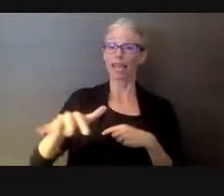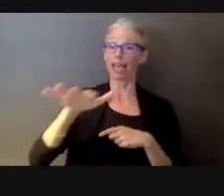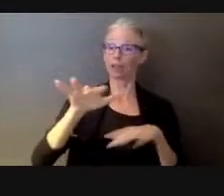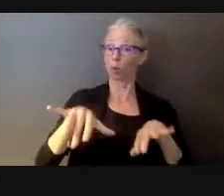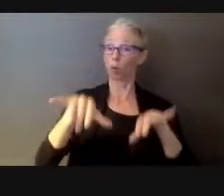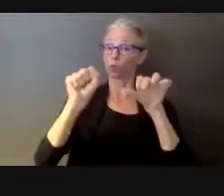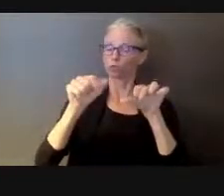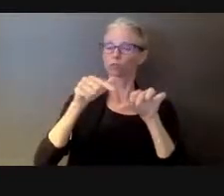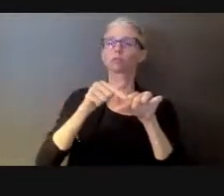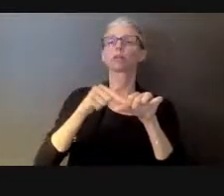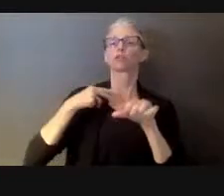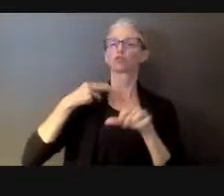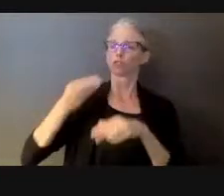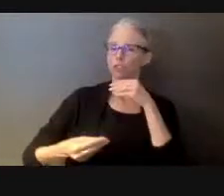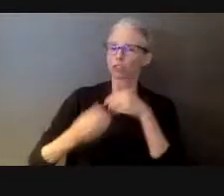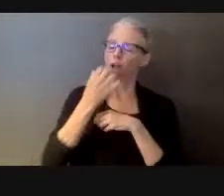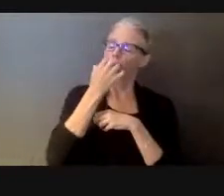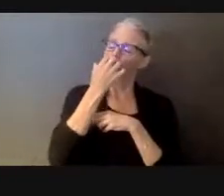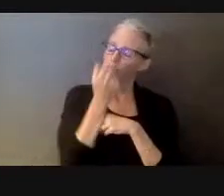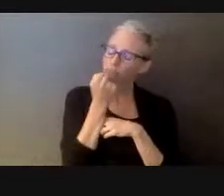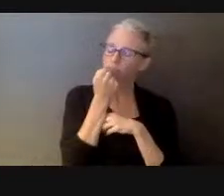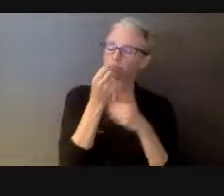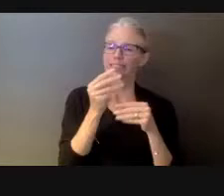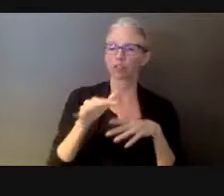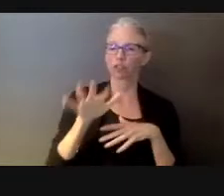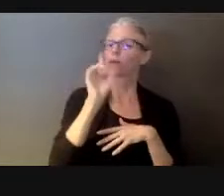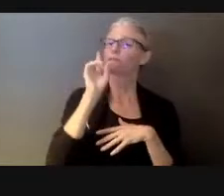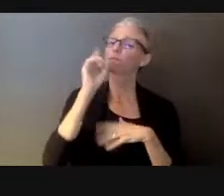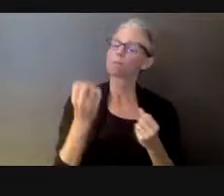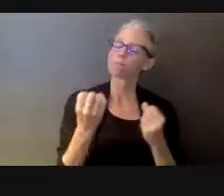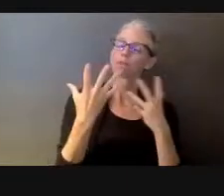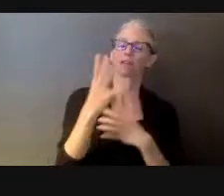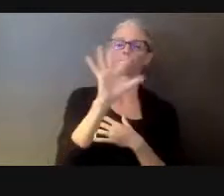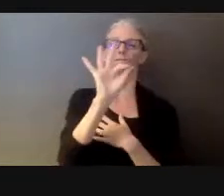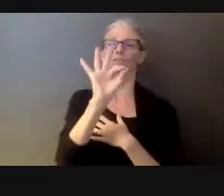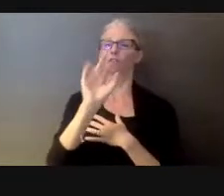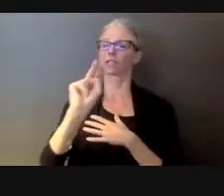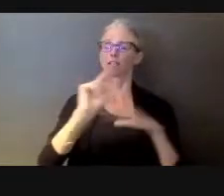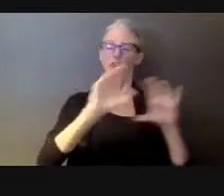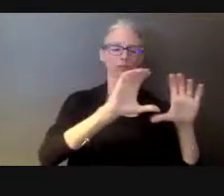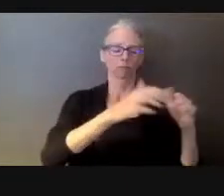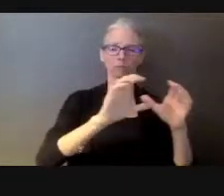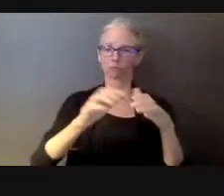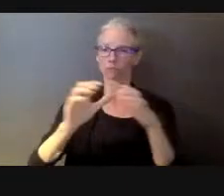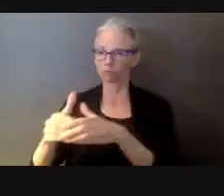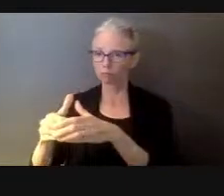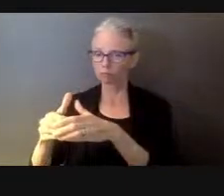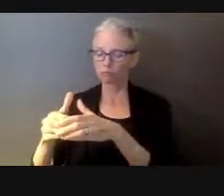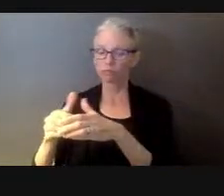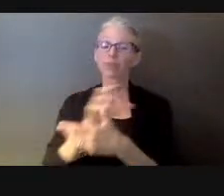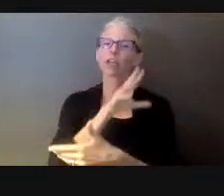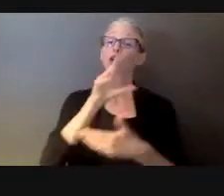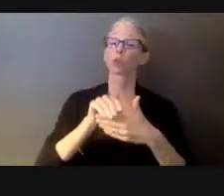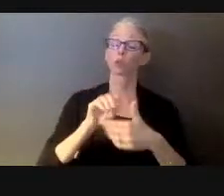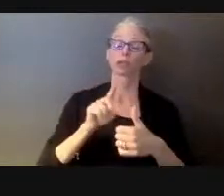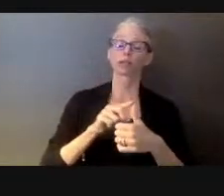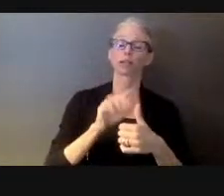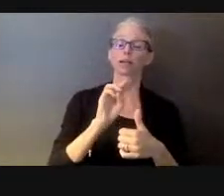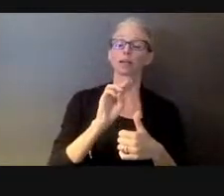traditional sacred territory of many First Nation civilizations, including the Mississauga of the